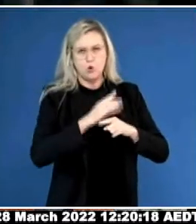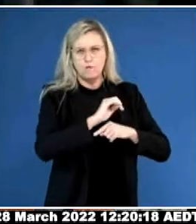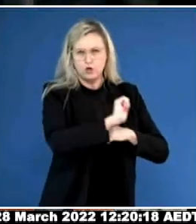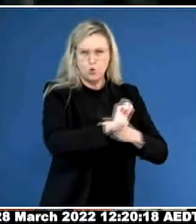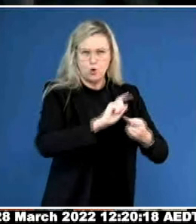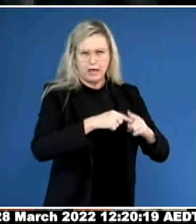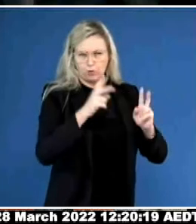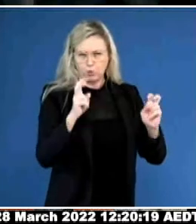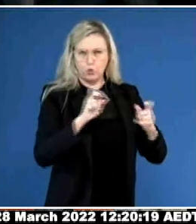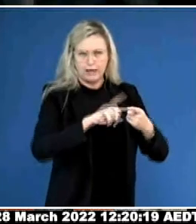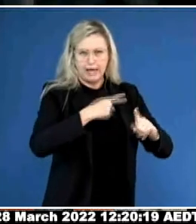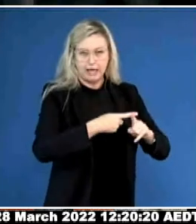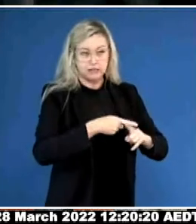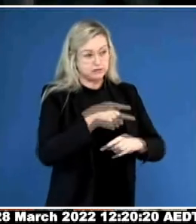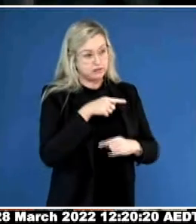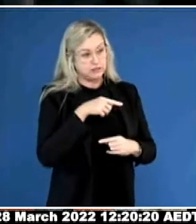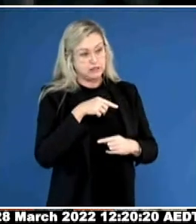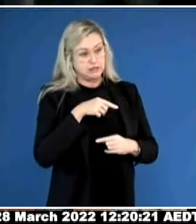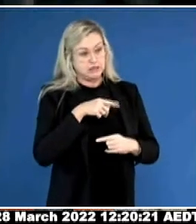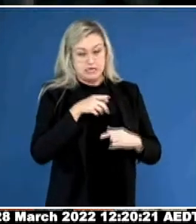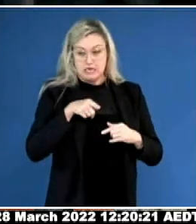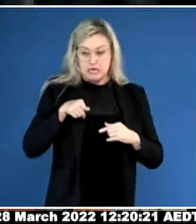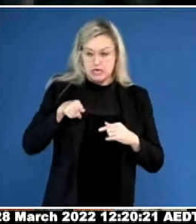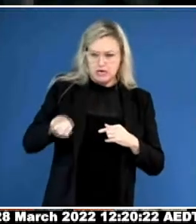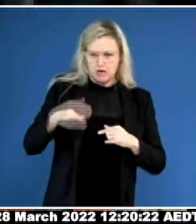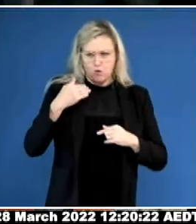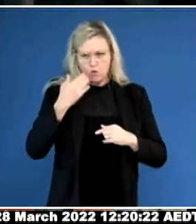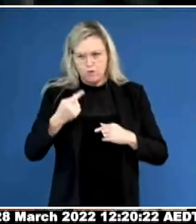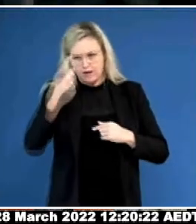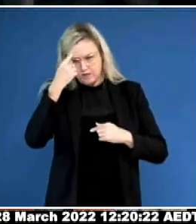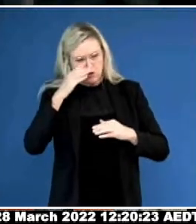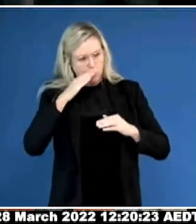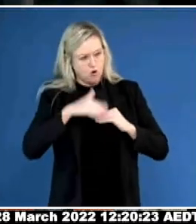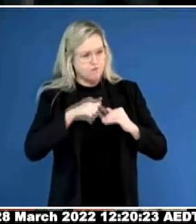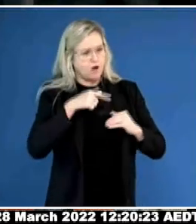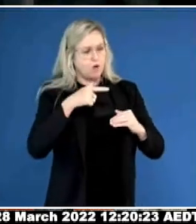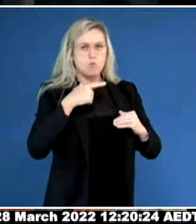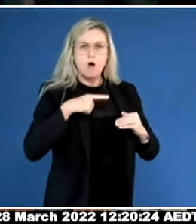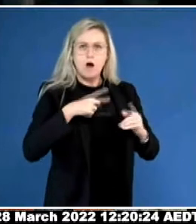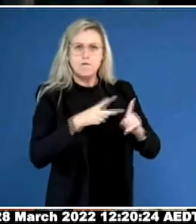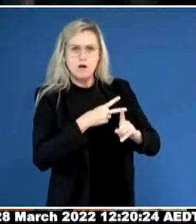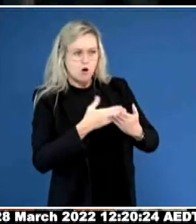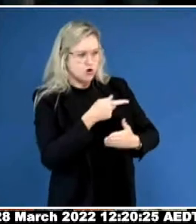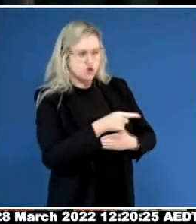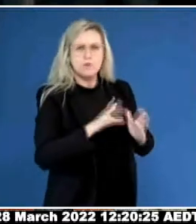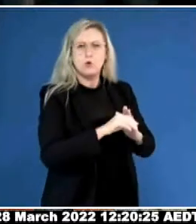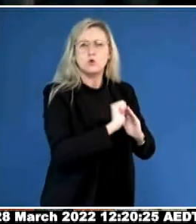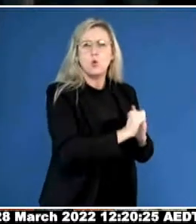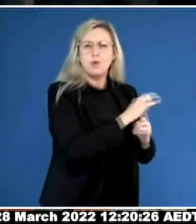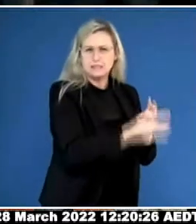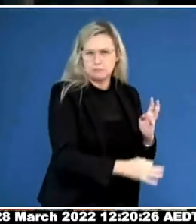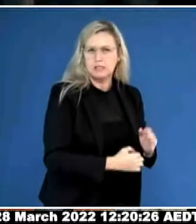disability as an excuse to justify his offending. In describing the sexual assaults, he told the